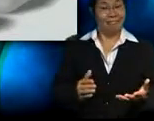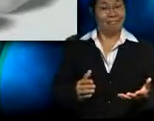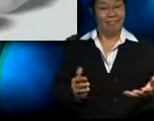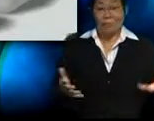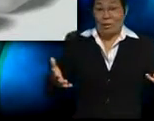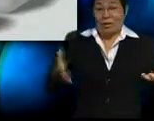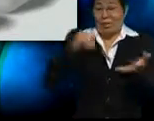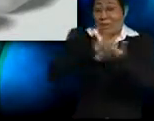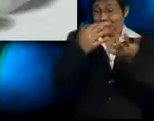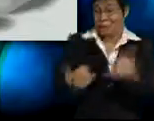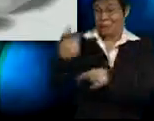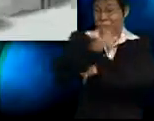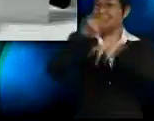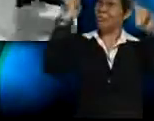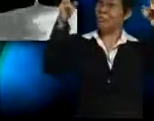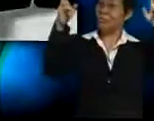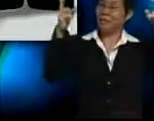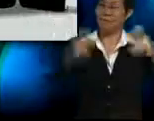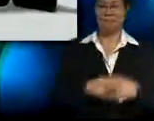Well, that's today's topic.